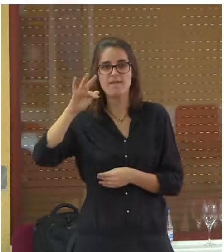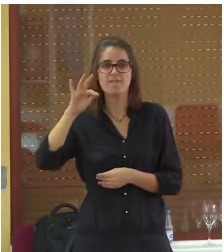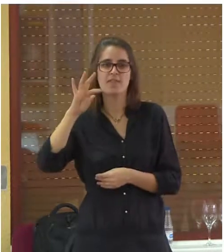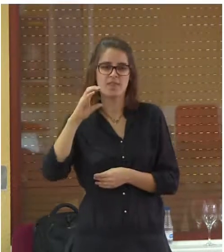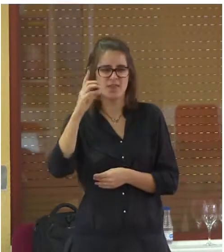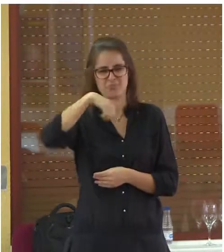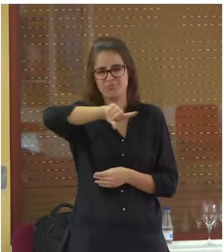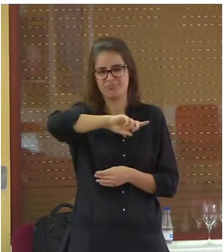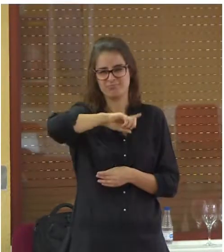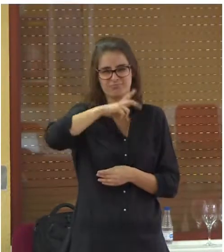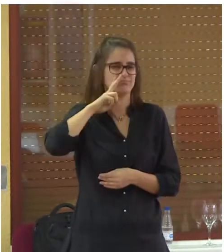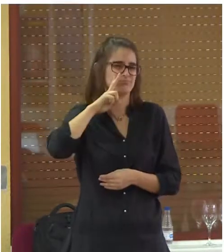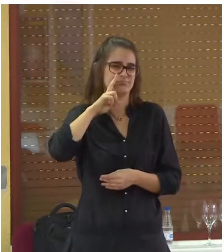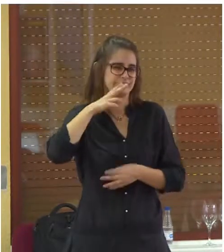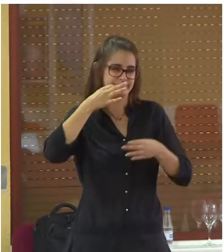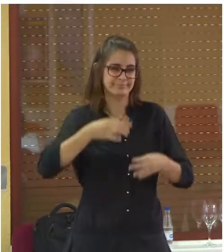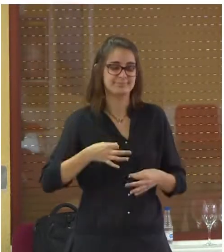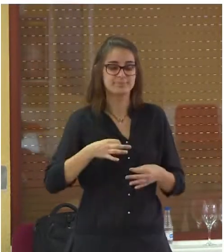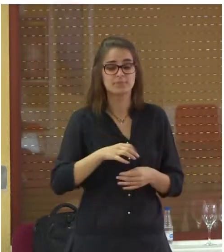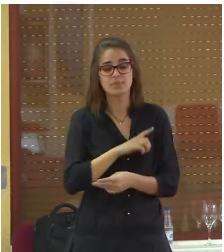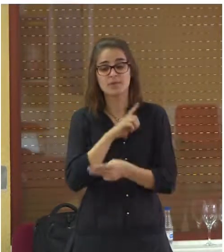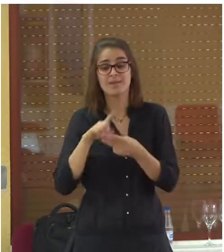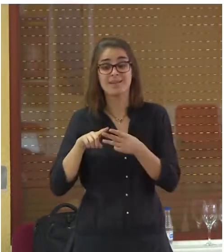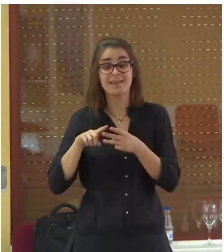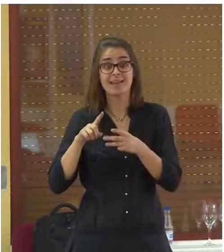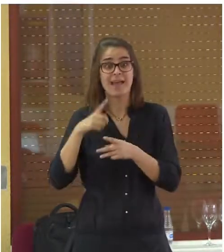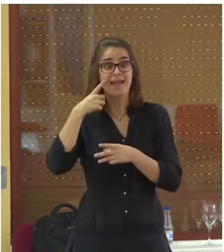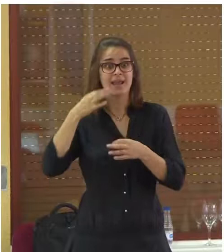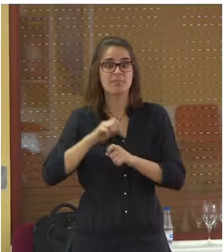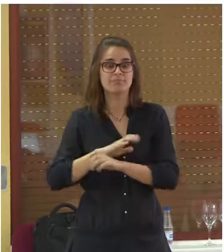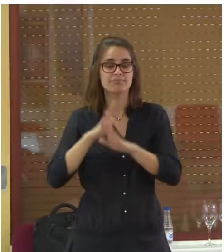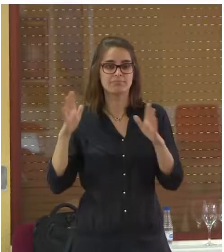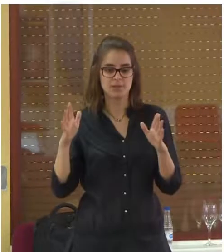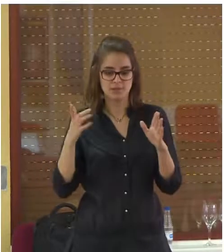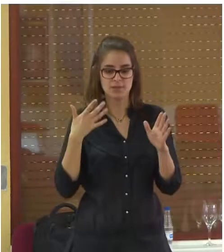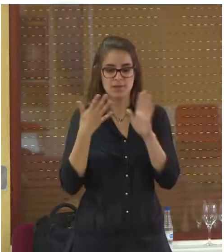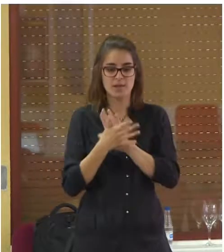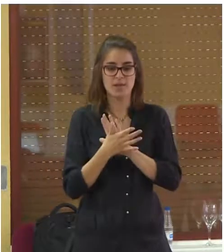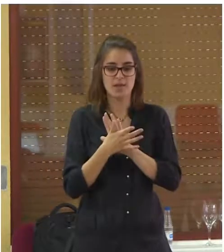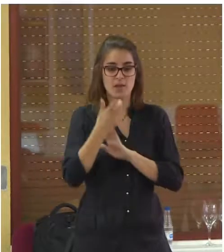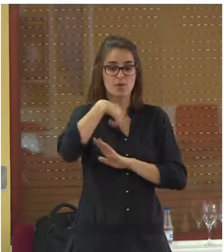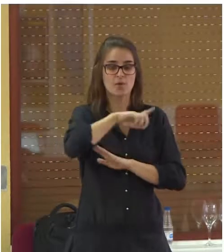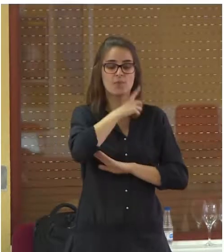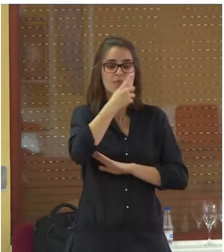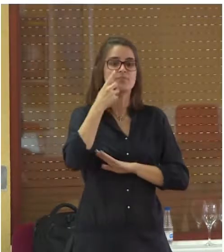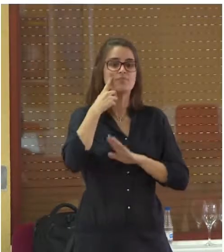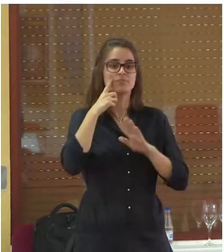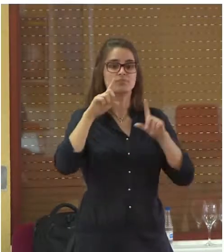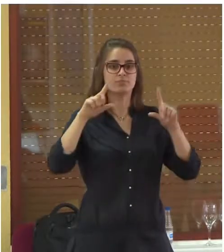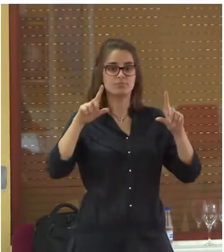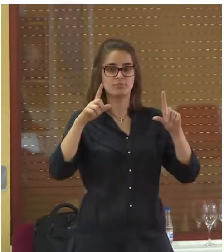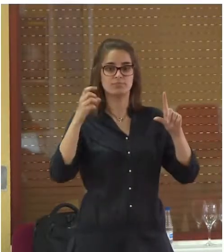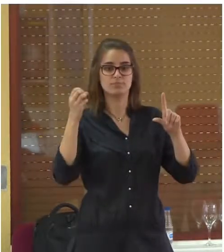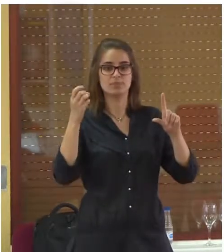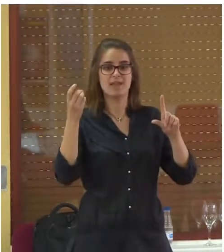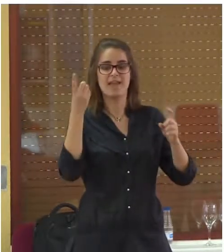are very familiar to everyone. But let me explain to you what augmented reality is. The over-impression of information that we